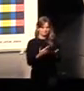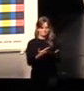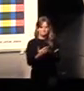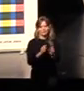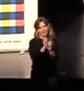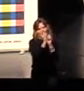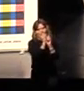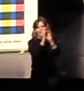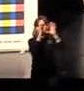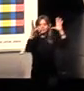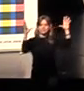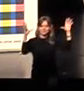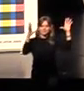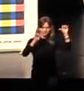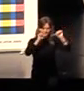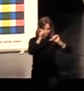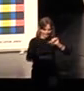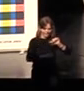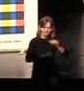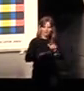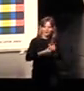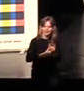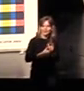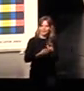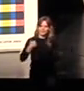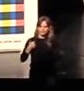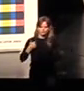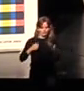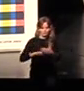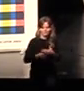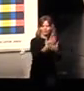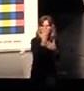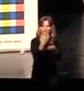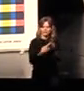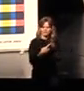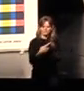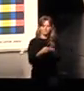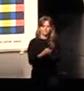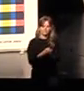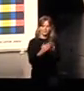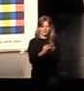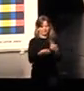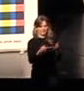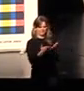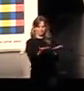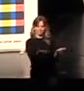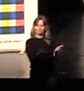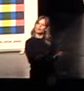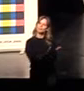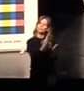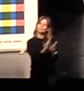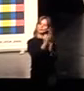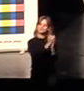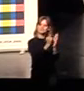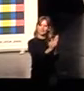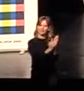and then the en daar zo lieve lucy doe dit beurt toe de modder en steeds democracy is dat